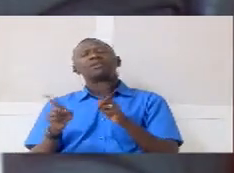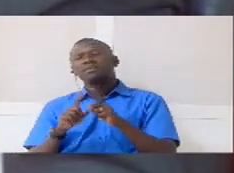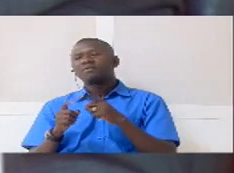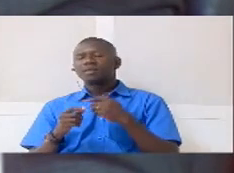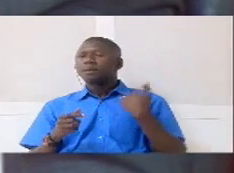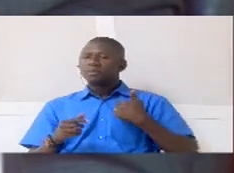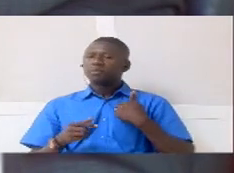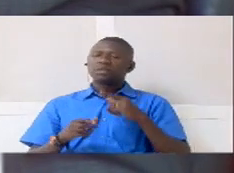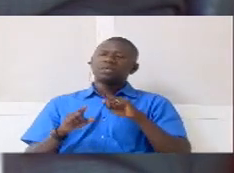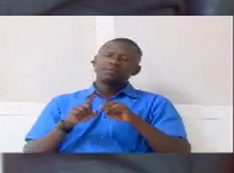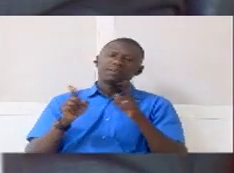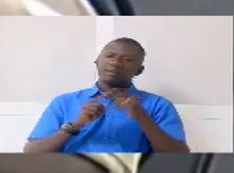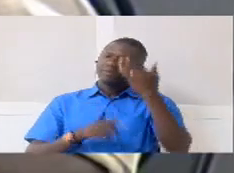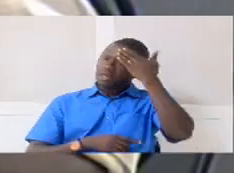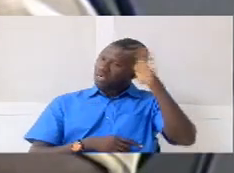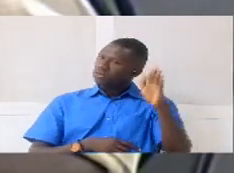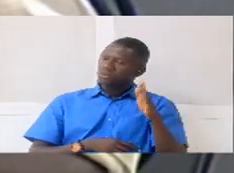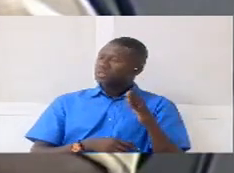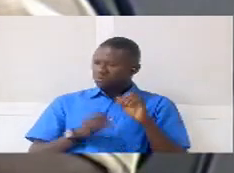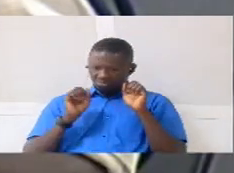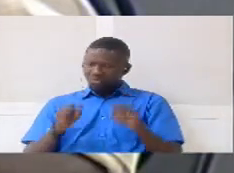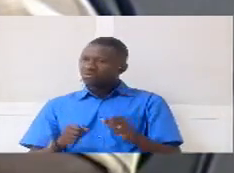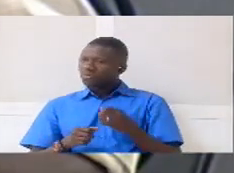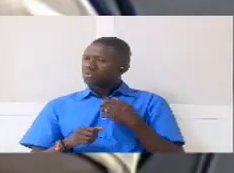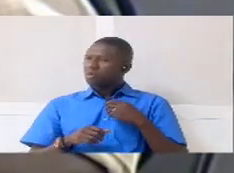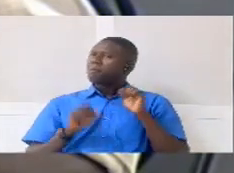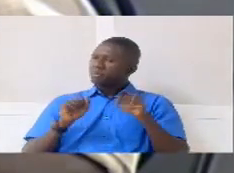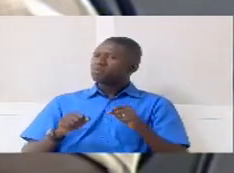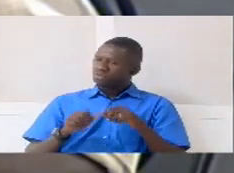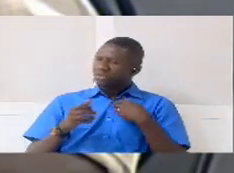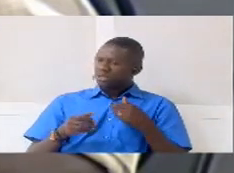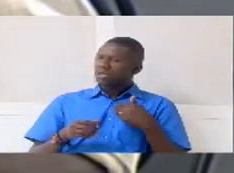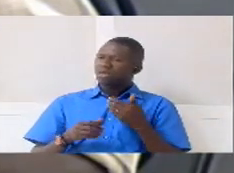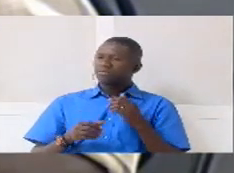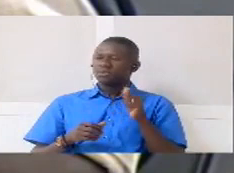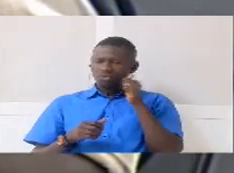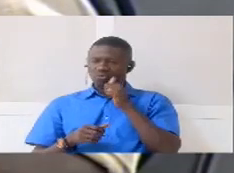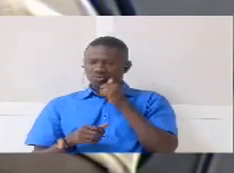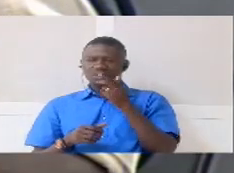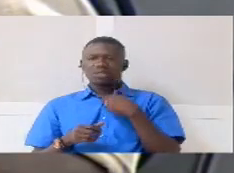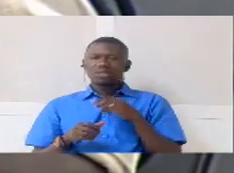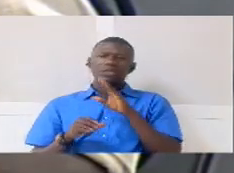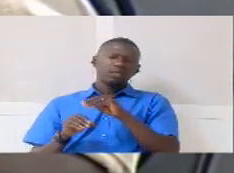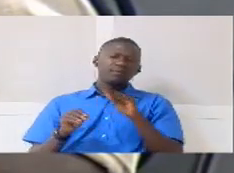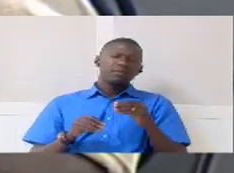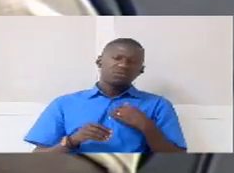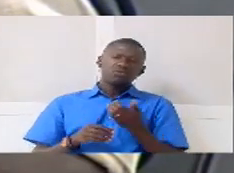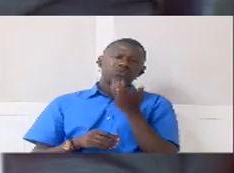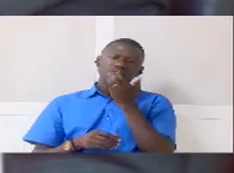different types of behaviors it could be that there are some individuals who might have engaged themselves in such activity.